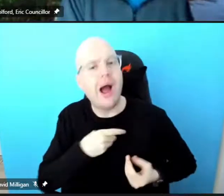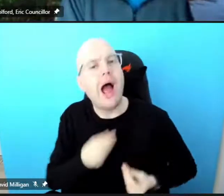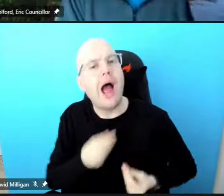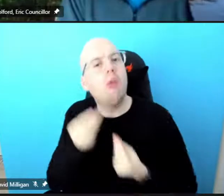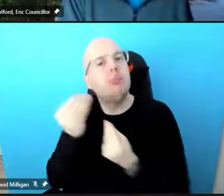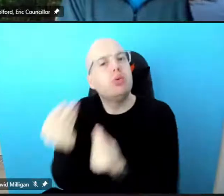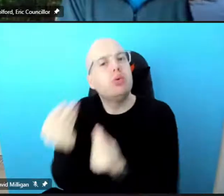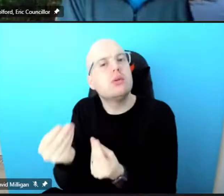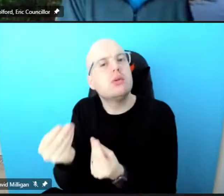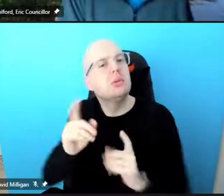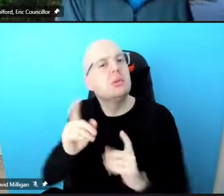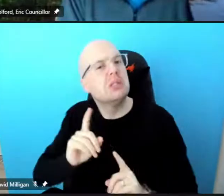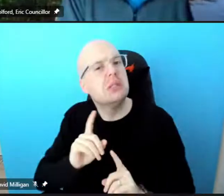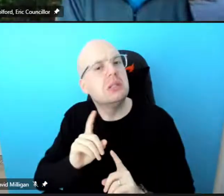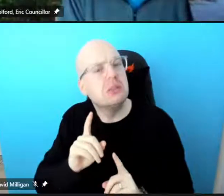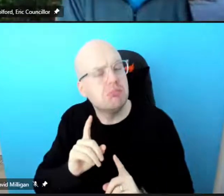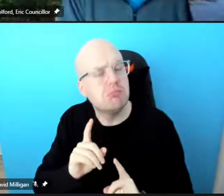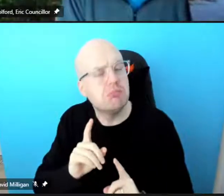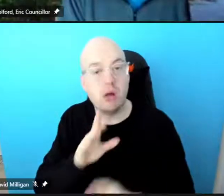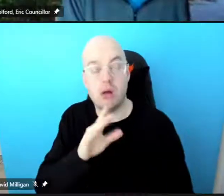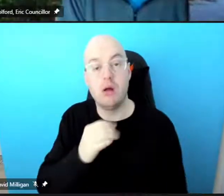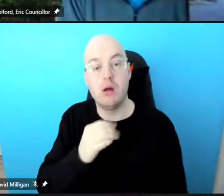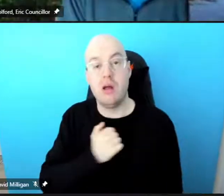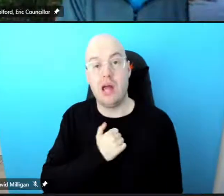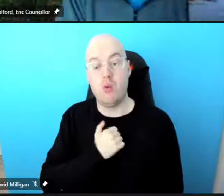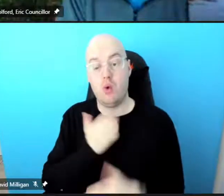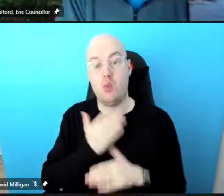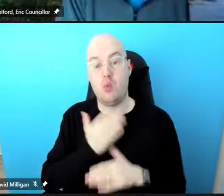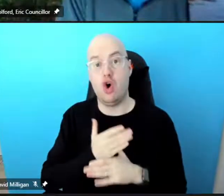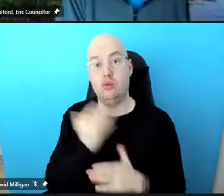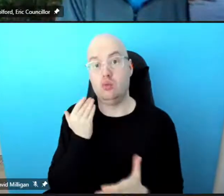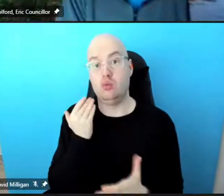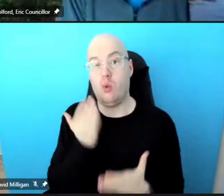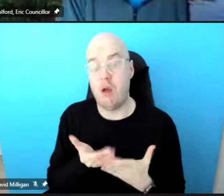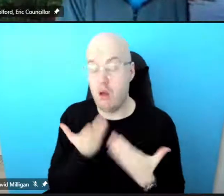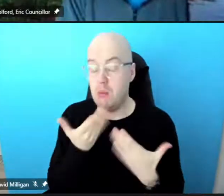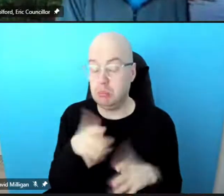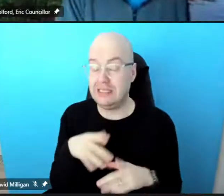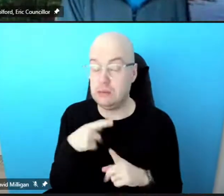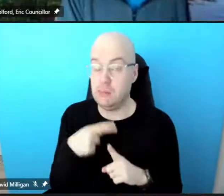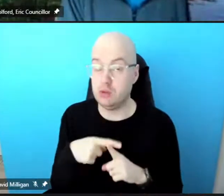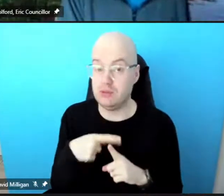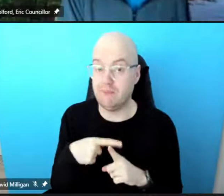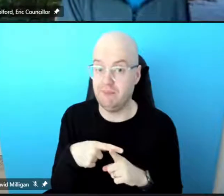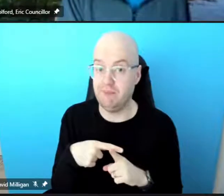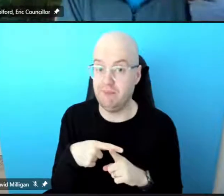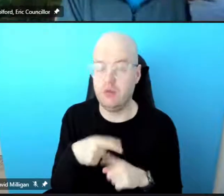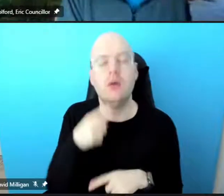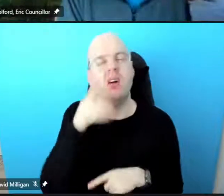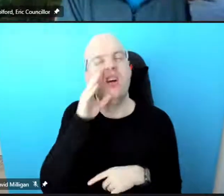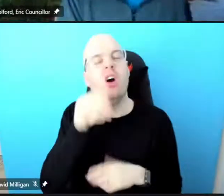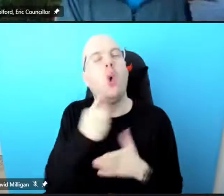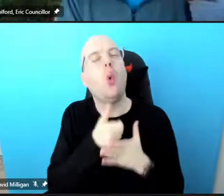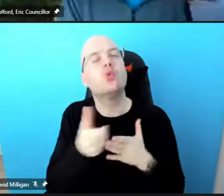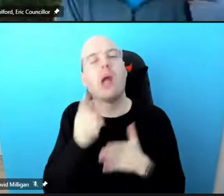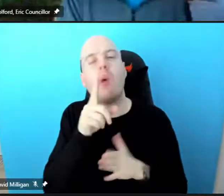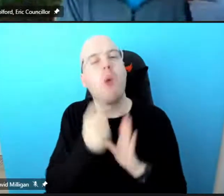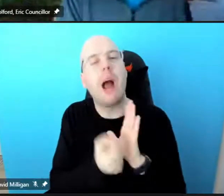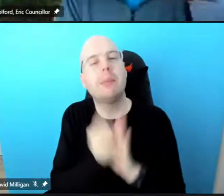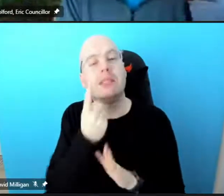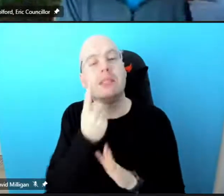I'm viewing that the work that we have in Fusion has been quite positive, because usually what happens with internal audit is we audit and